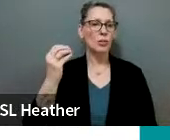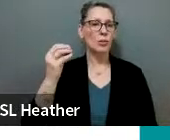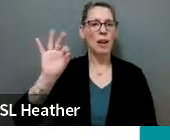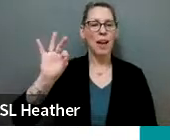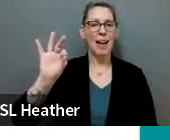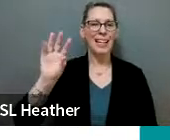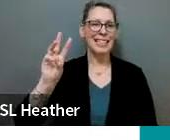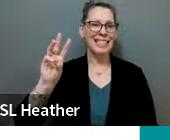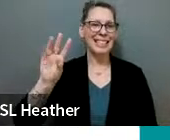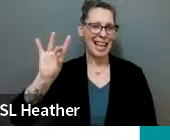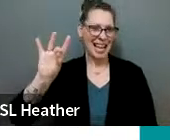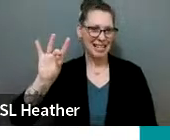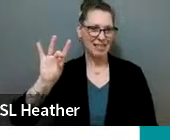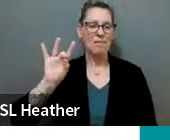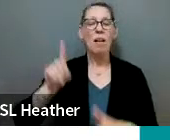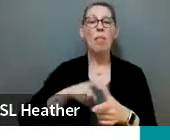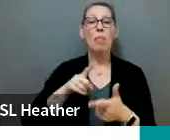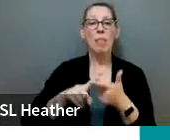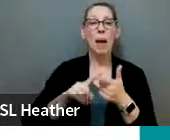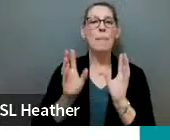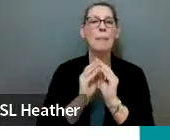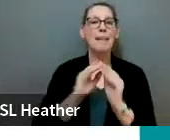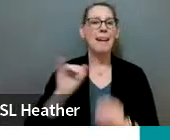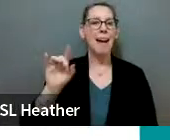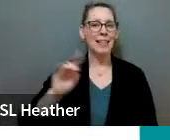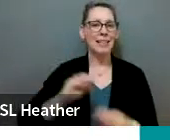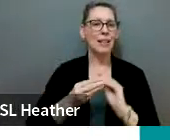408-638-0968. You'll want to enter the meeting ID number